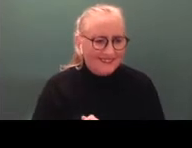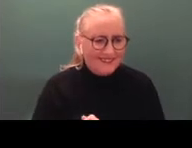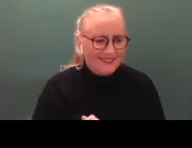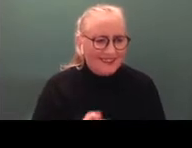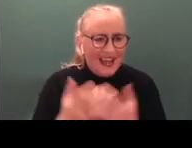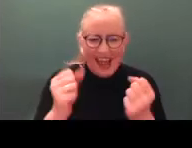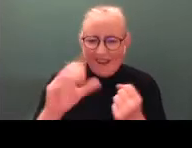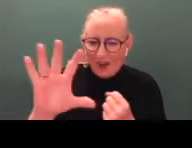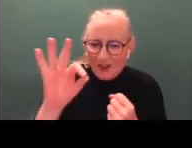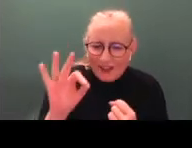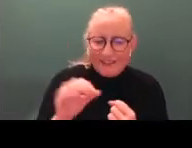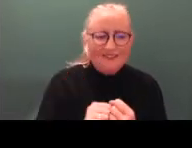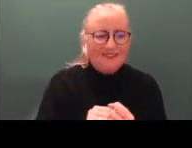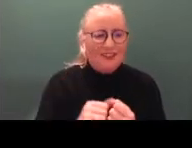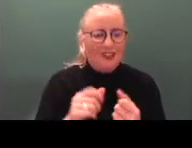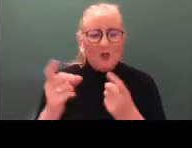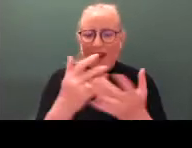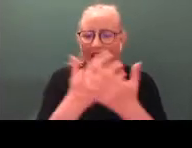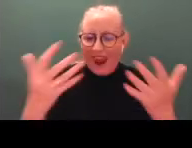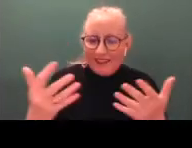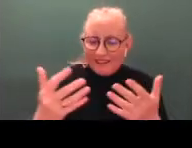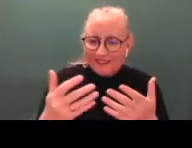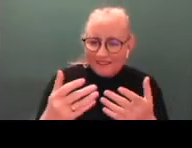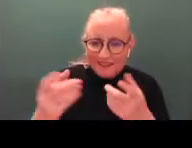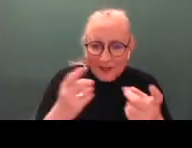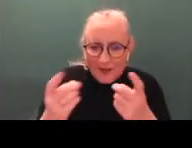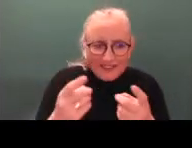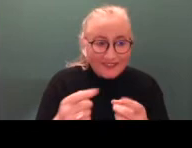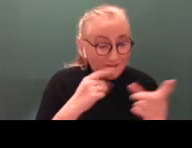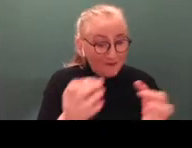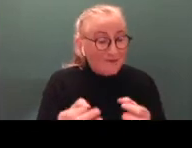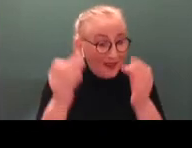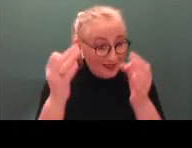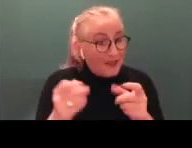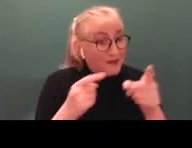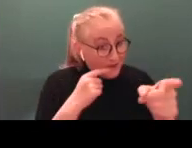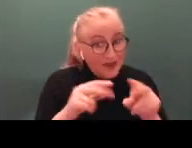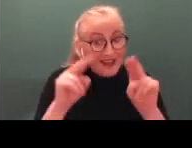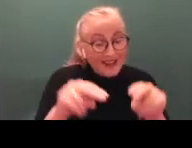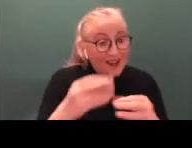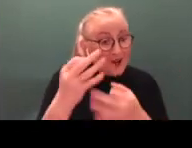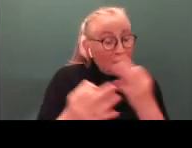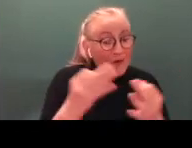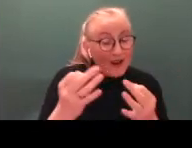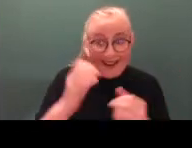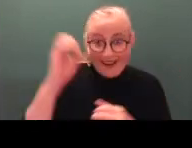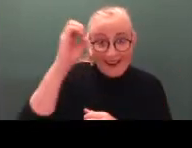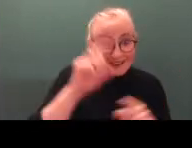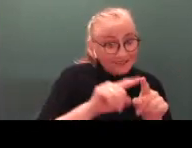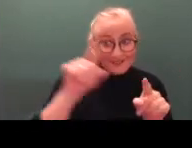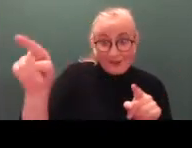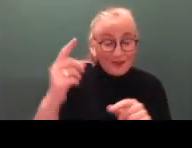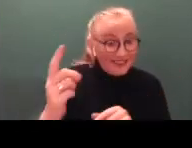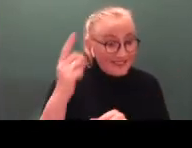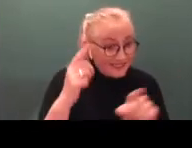get to do lots of walks and lots of spins out in the car. That's brilliant. And you got to go to England, wasn't it? To watch a